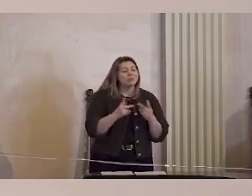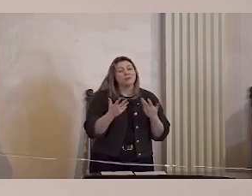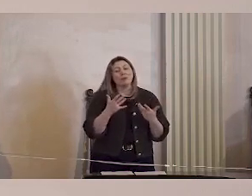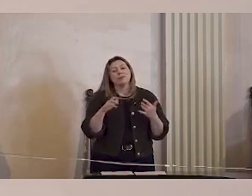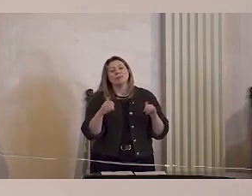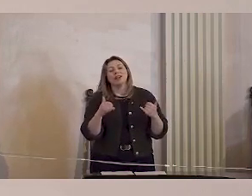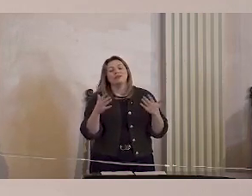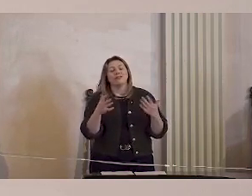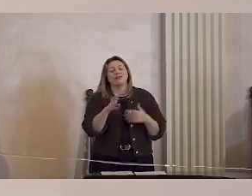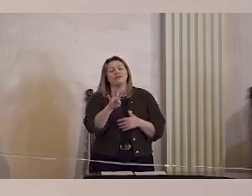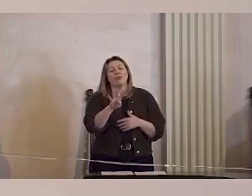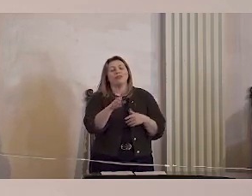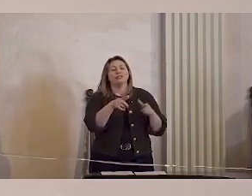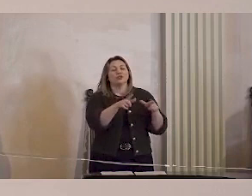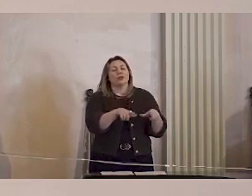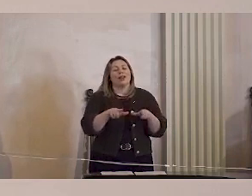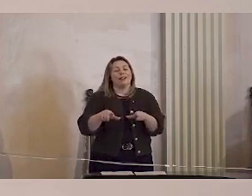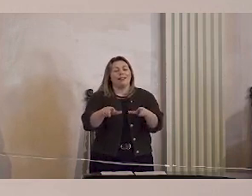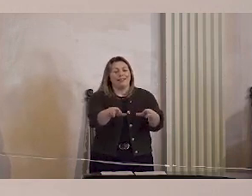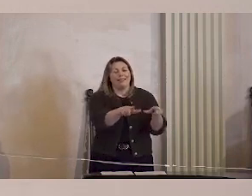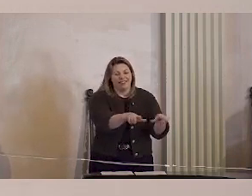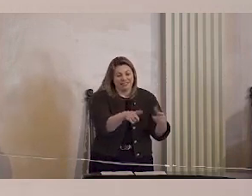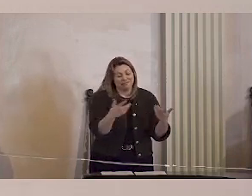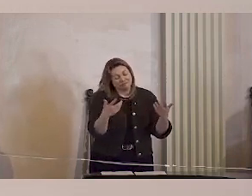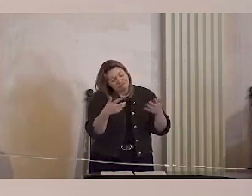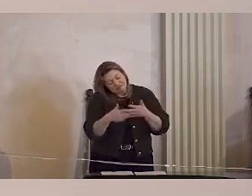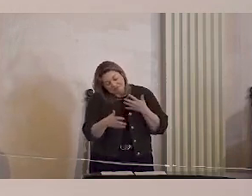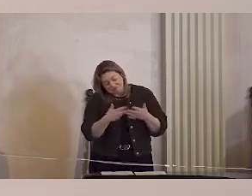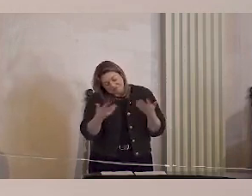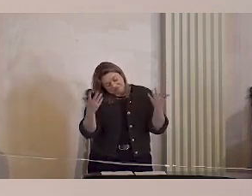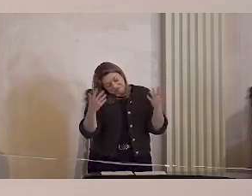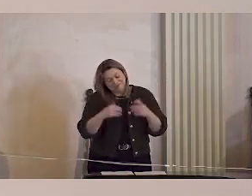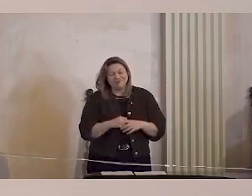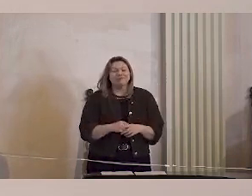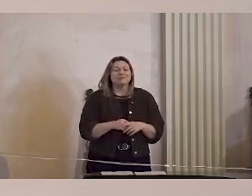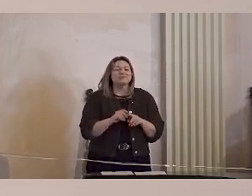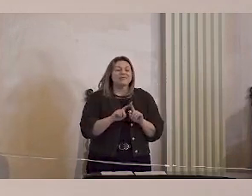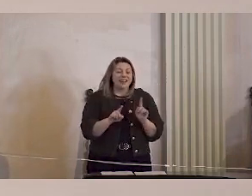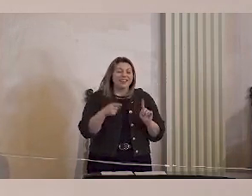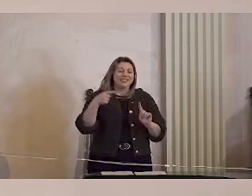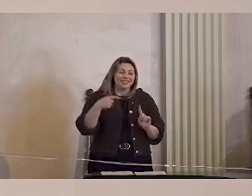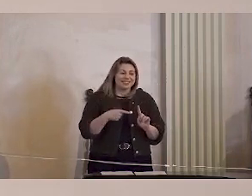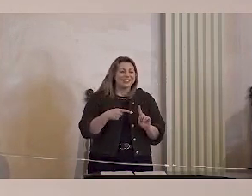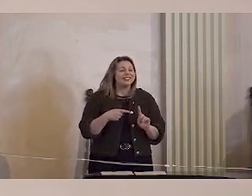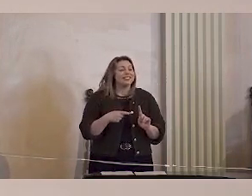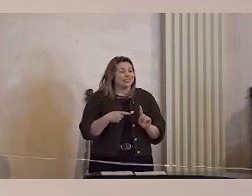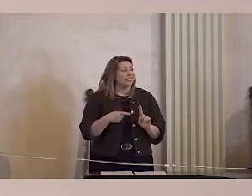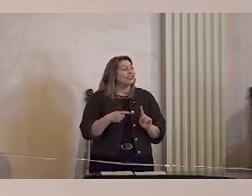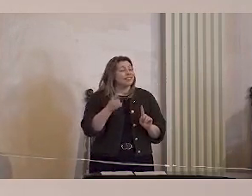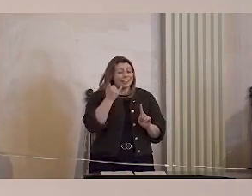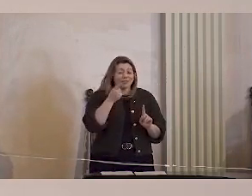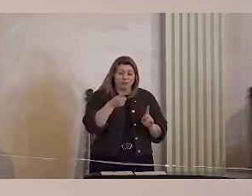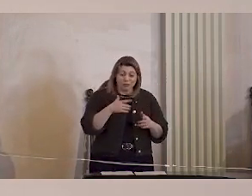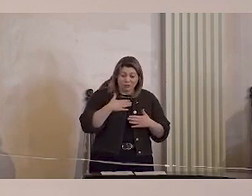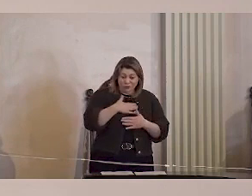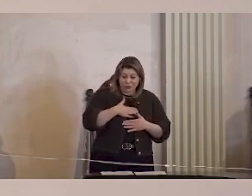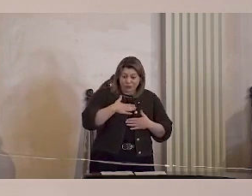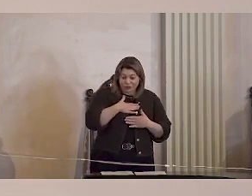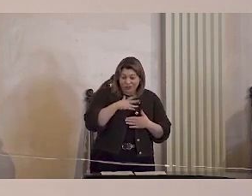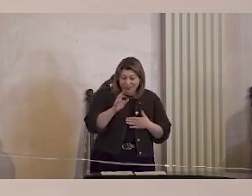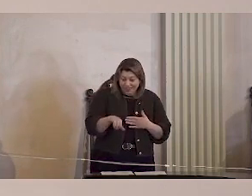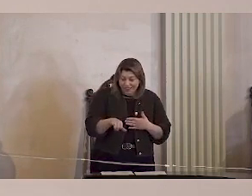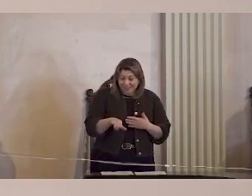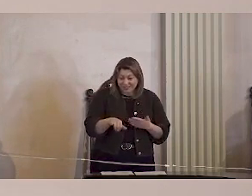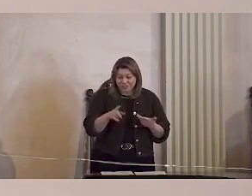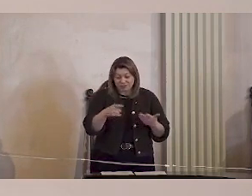Foursquare. Either one is fine. But the thing you want to think about is if you enjoy it